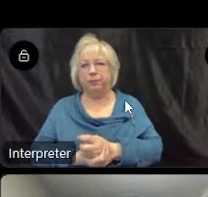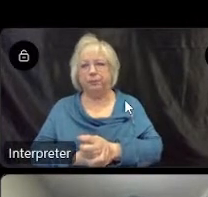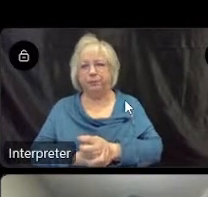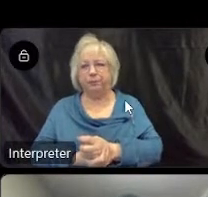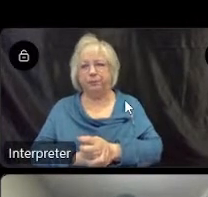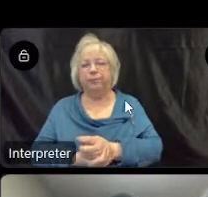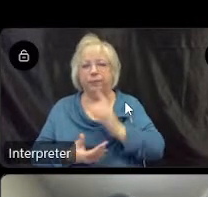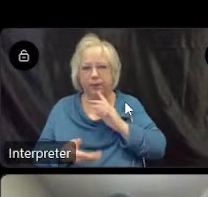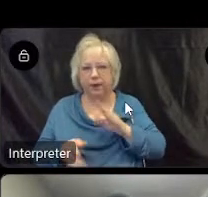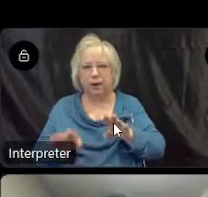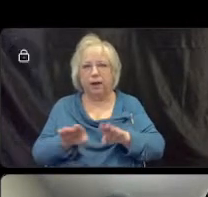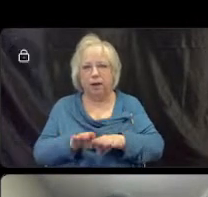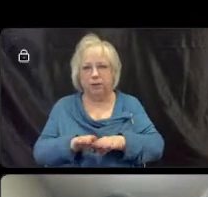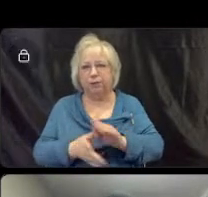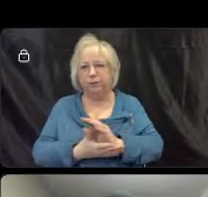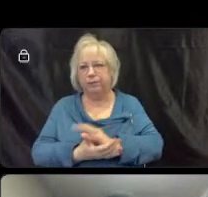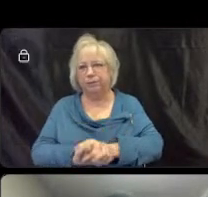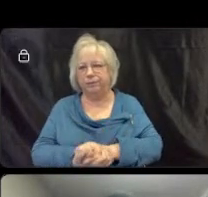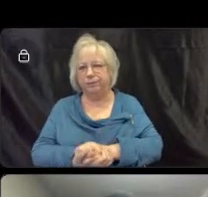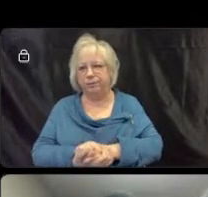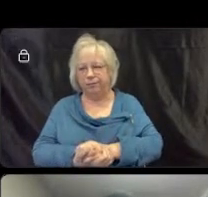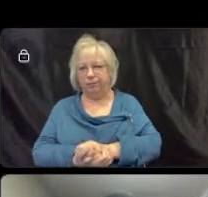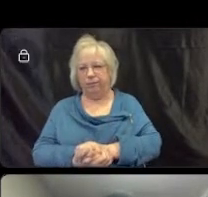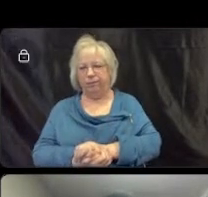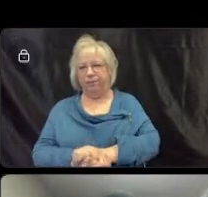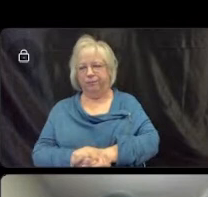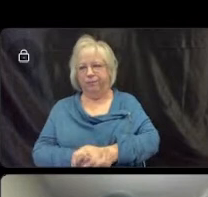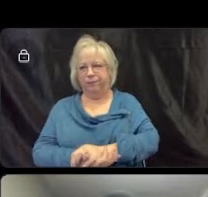Okay, let's call for a vote.